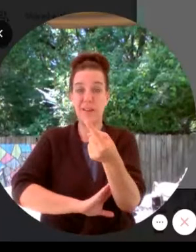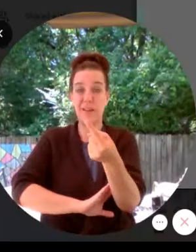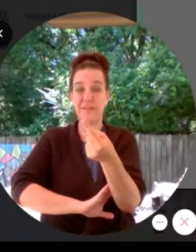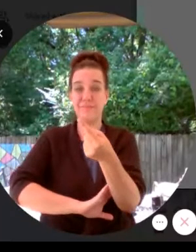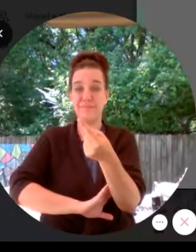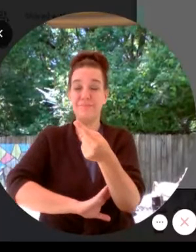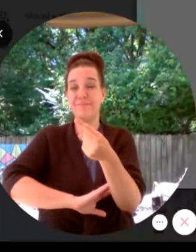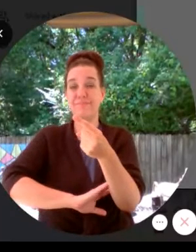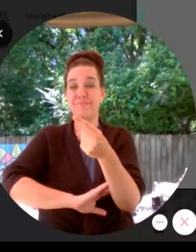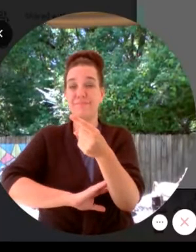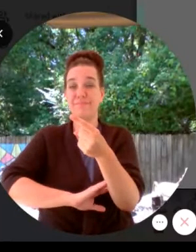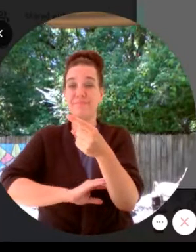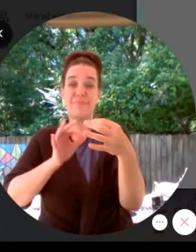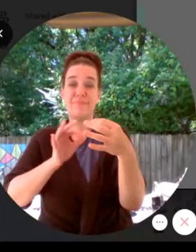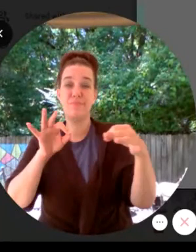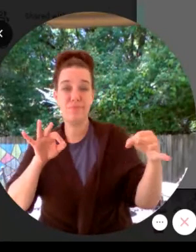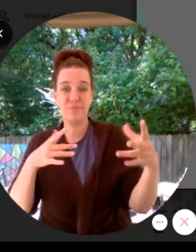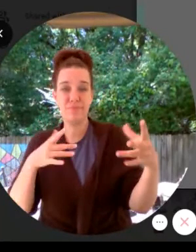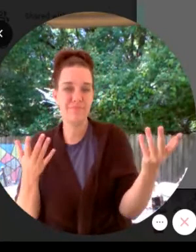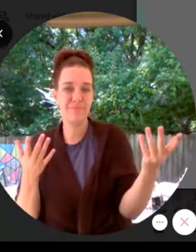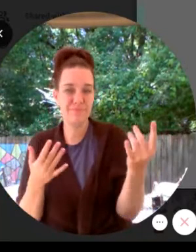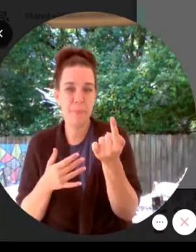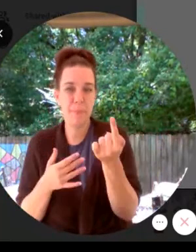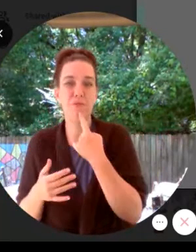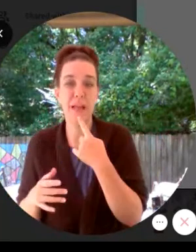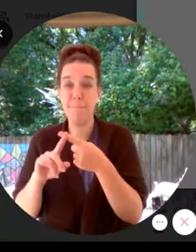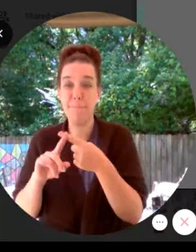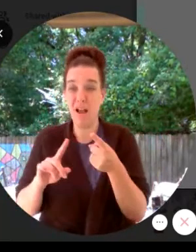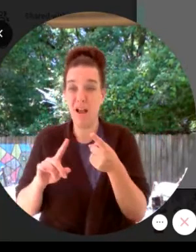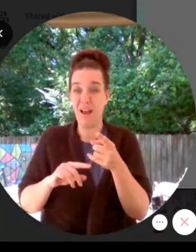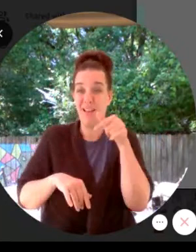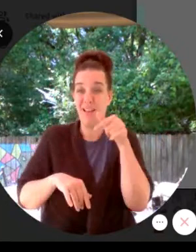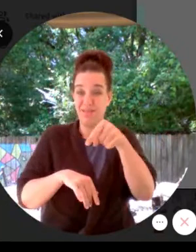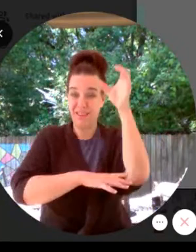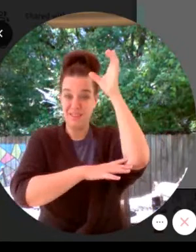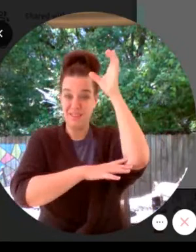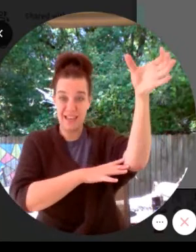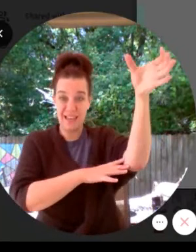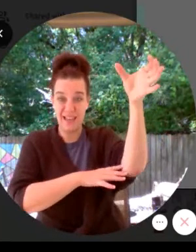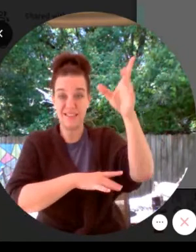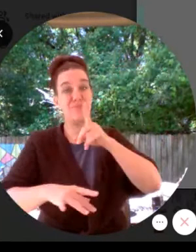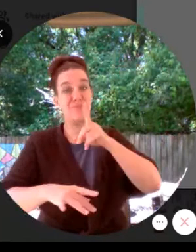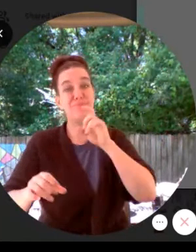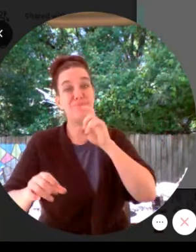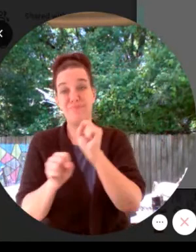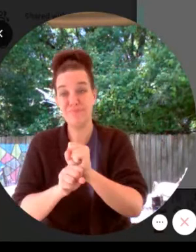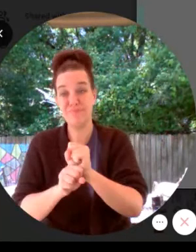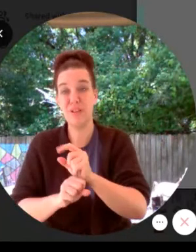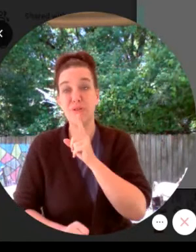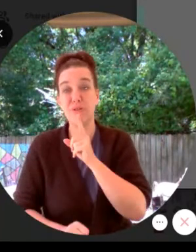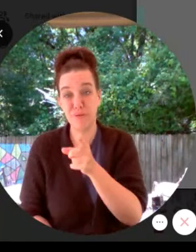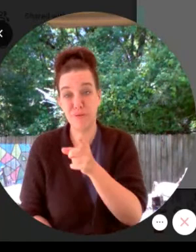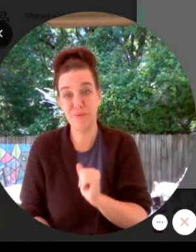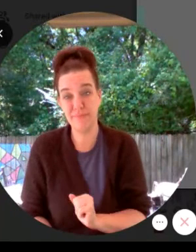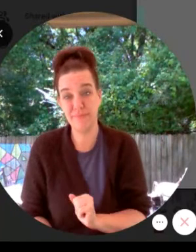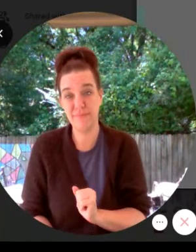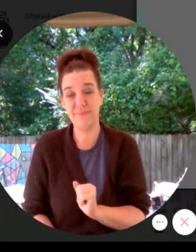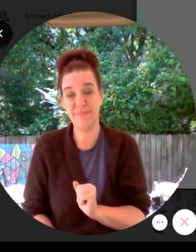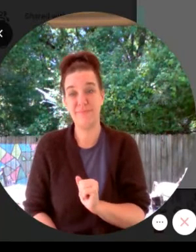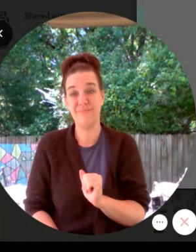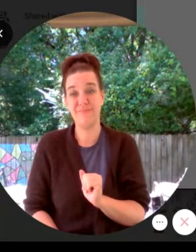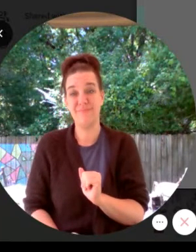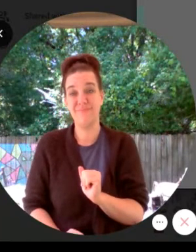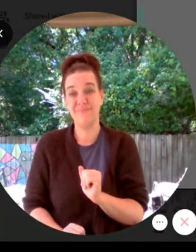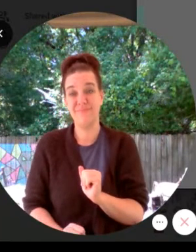But in Bertrand Barkin's case, it was actually true. He wore